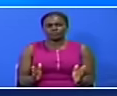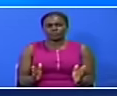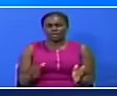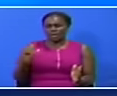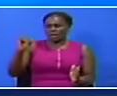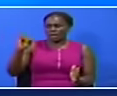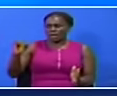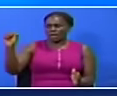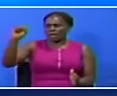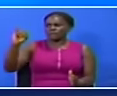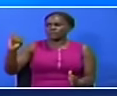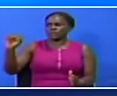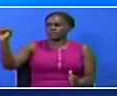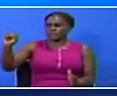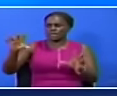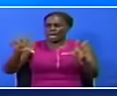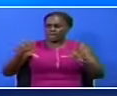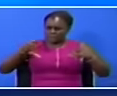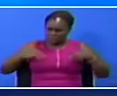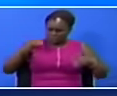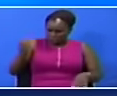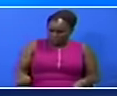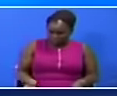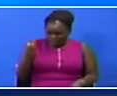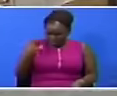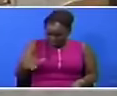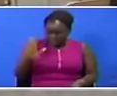ISIS has claimed responsibility for that attack.